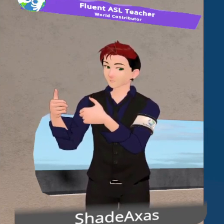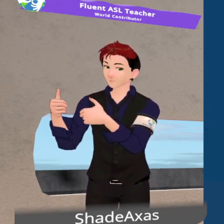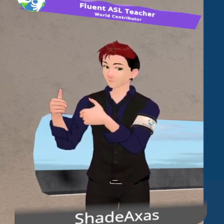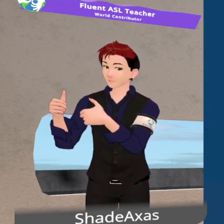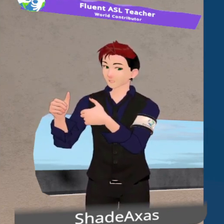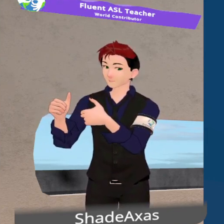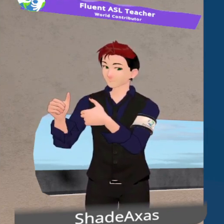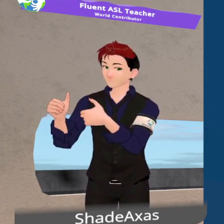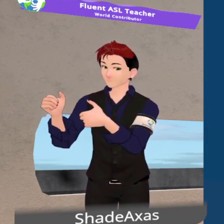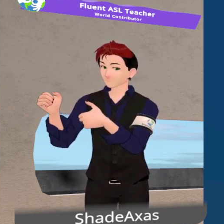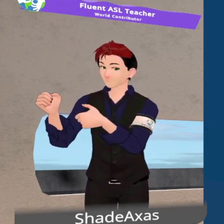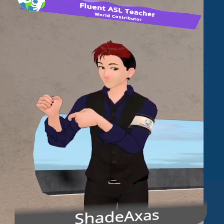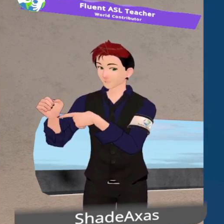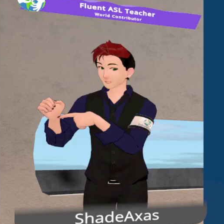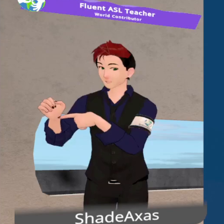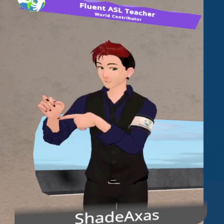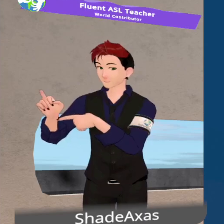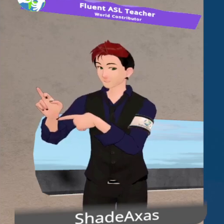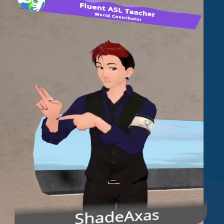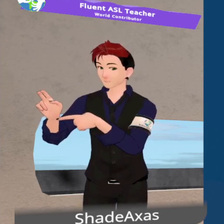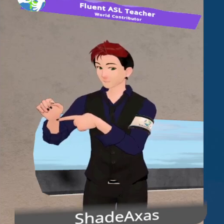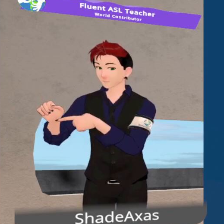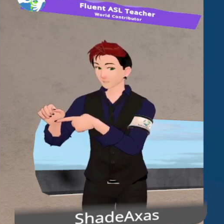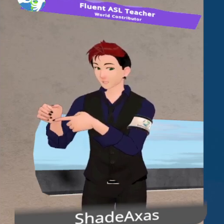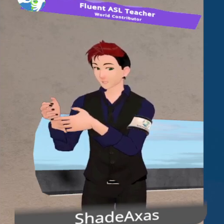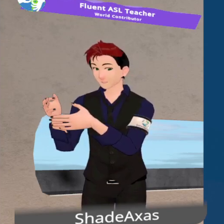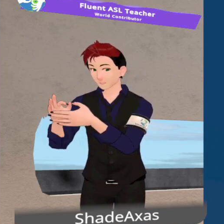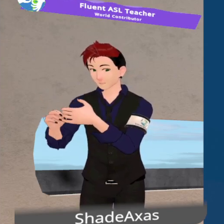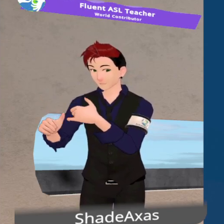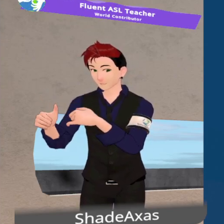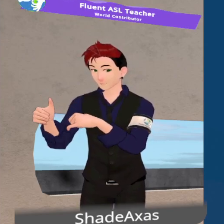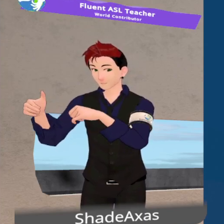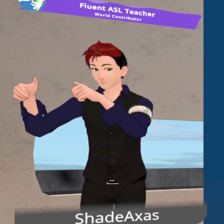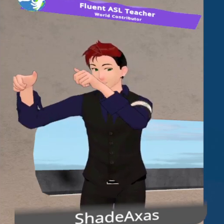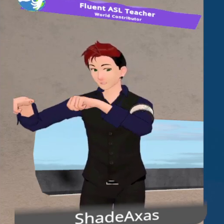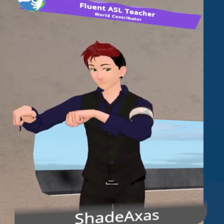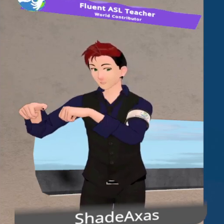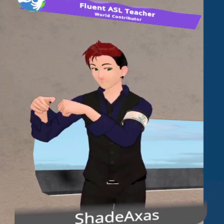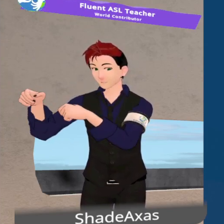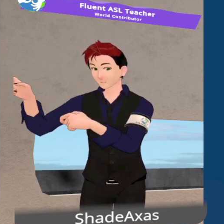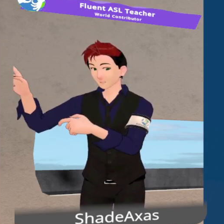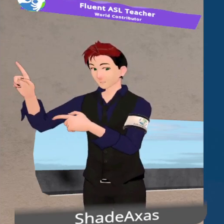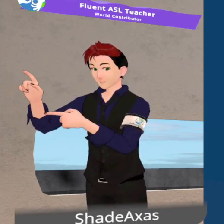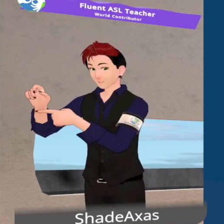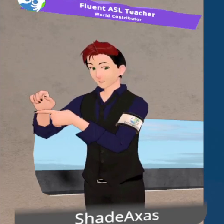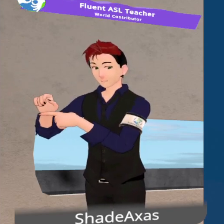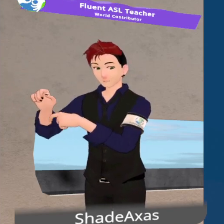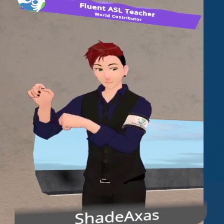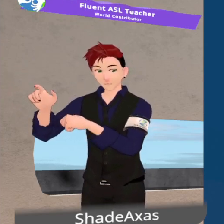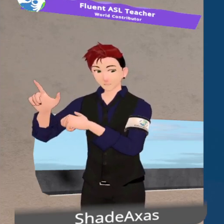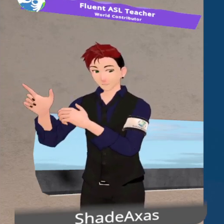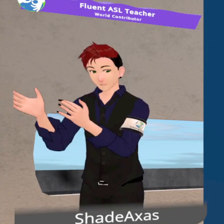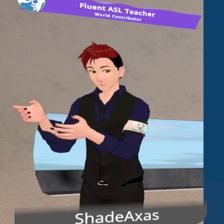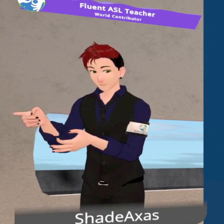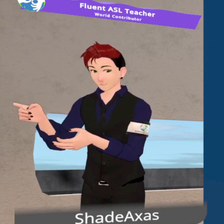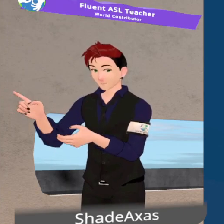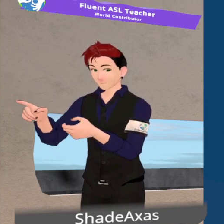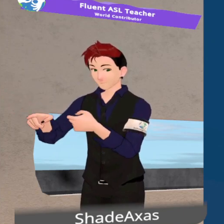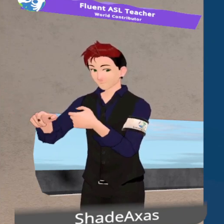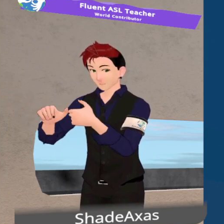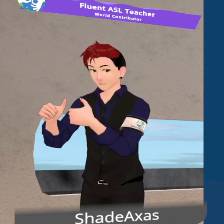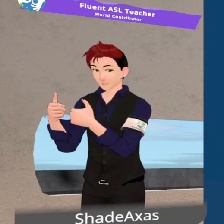to do Oculus and Vive hand shapes. There's like a poster in the experimental ASL